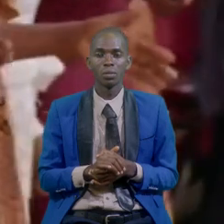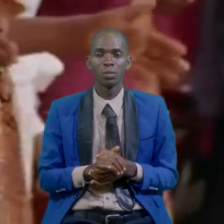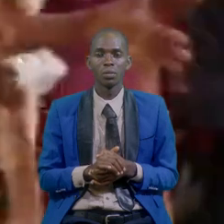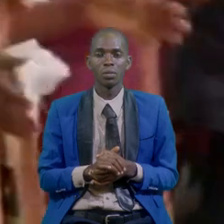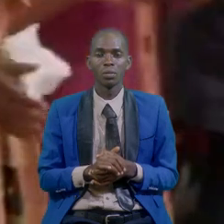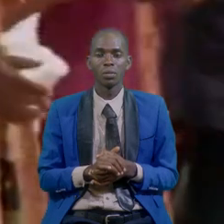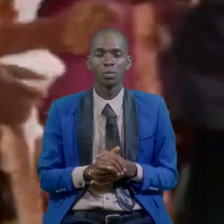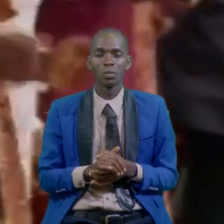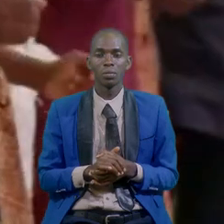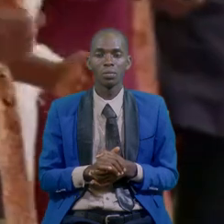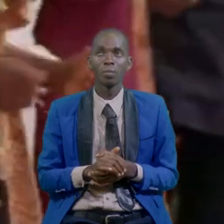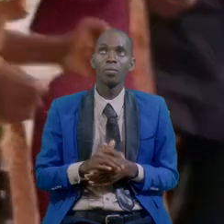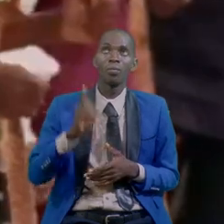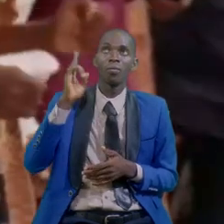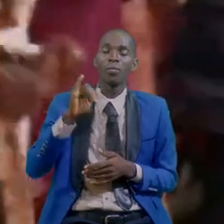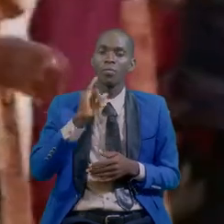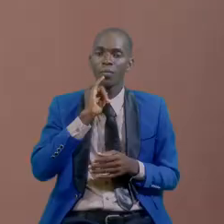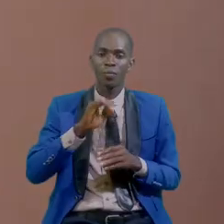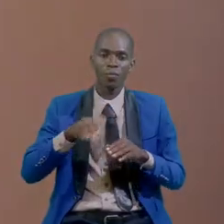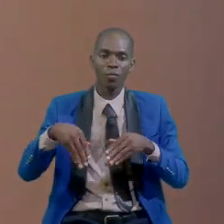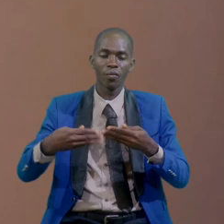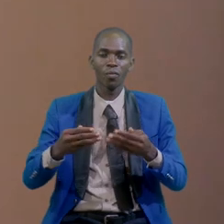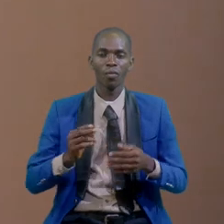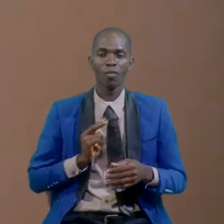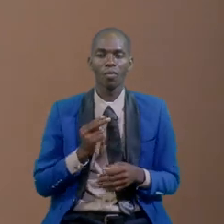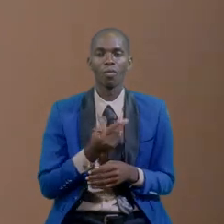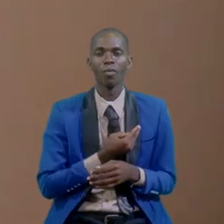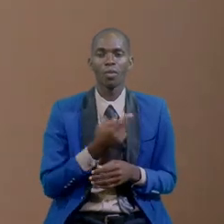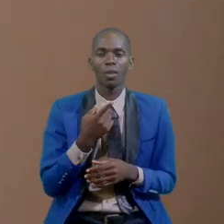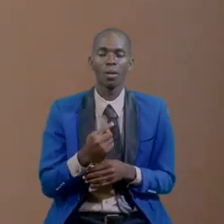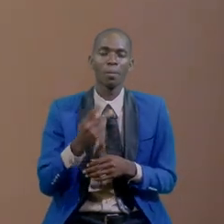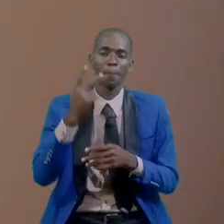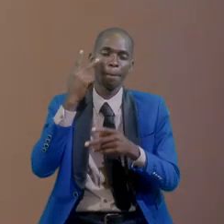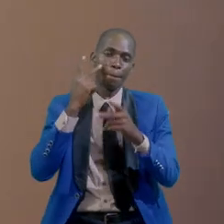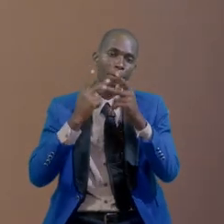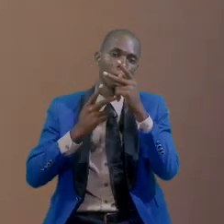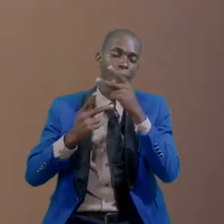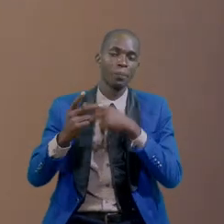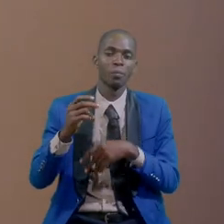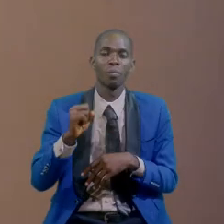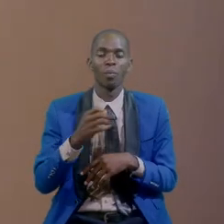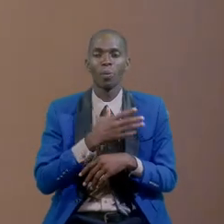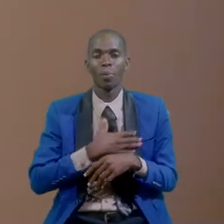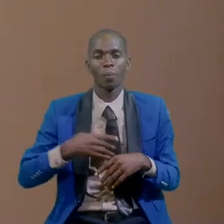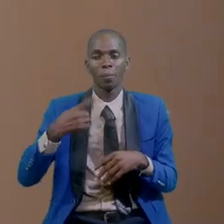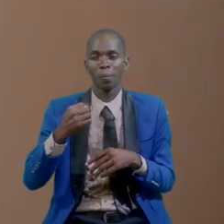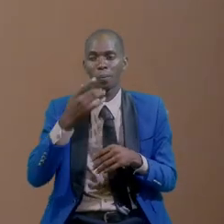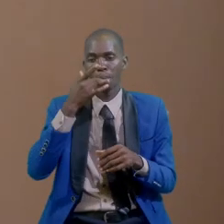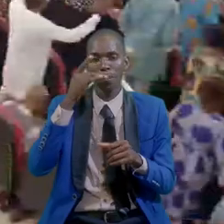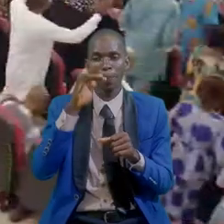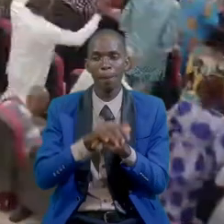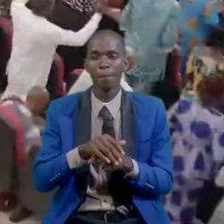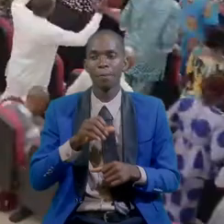He's giving us the prophecy and the promise.